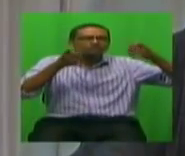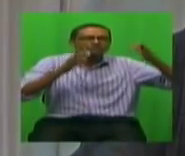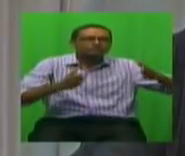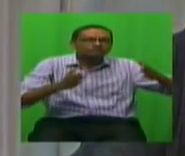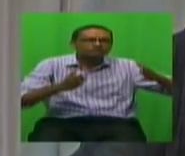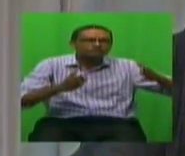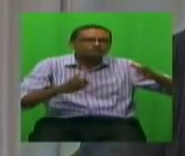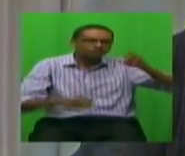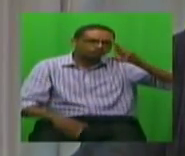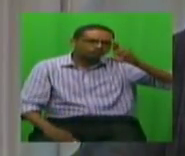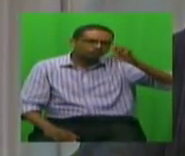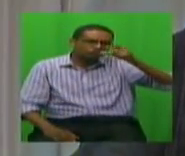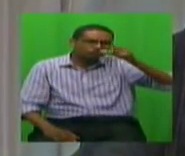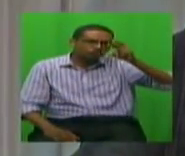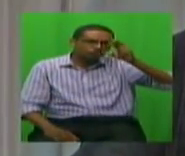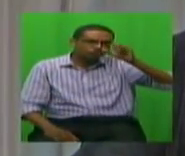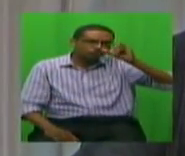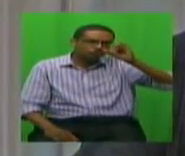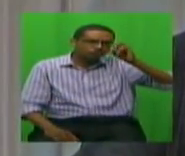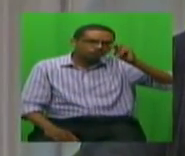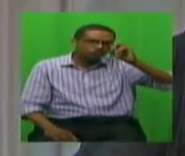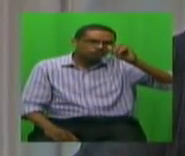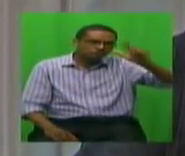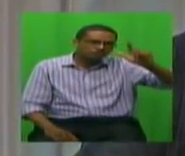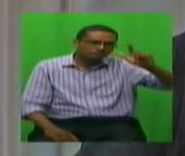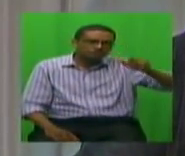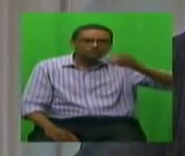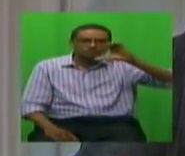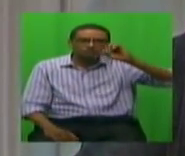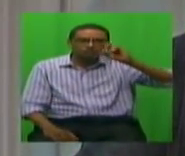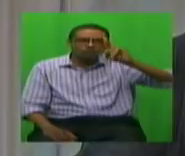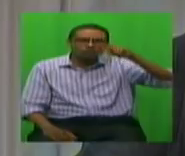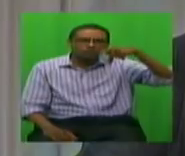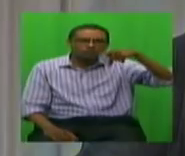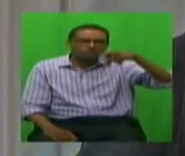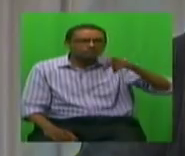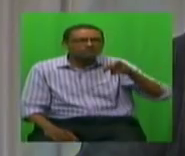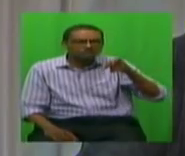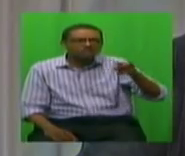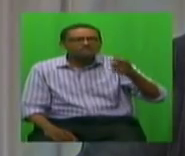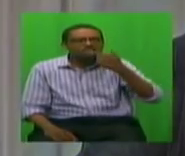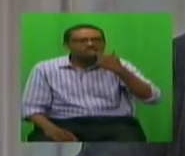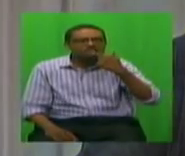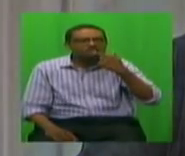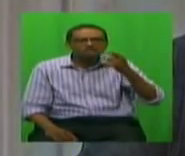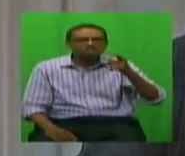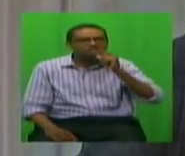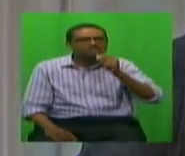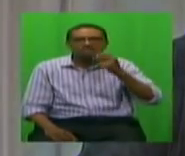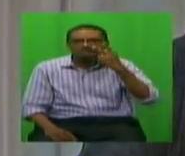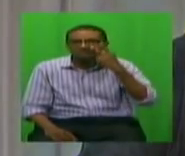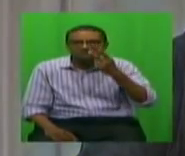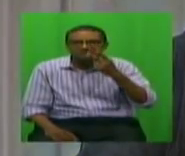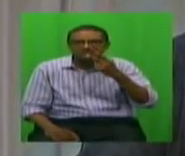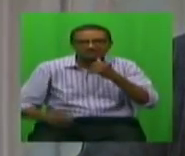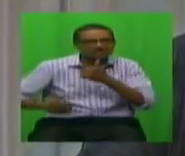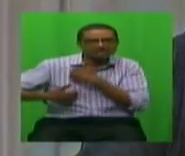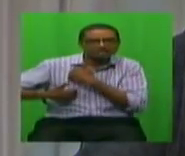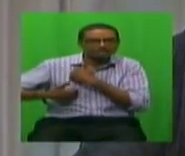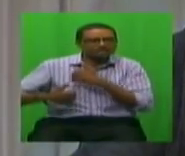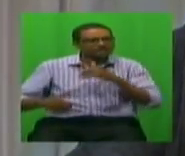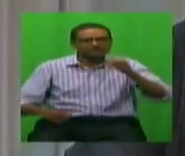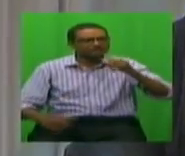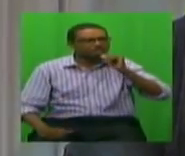media talking about not seeing the army and not seeing the support. That is not true. I was there throughout. I mean, that is my